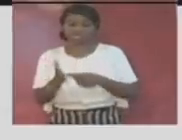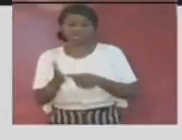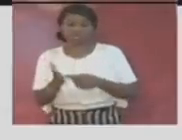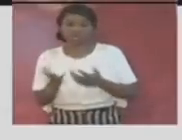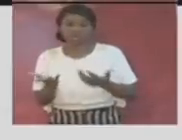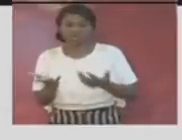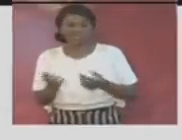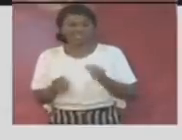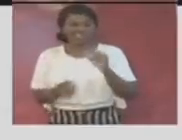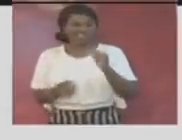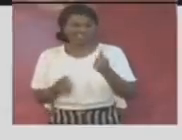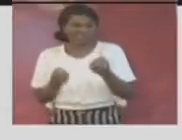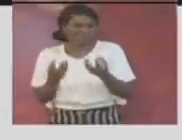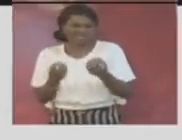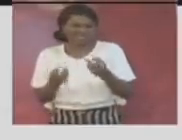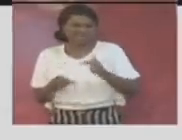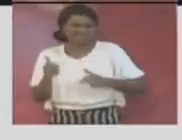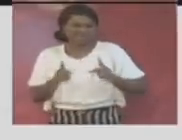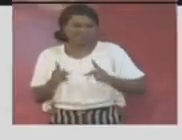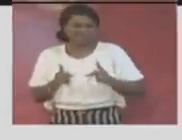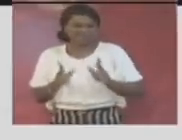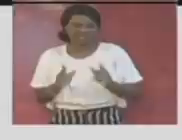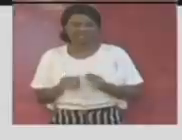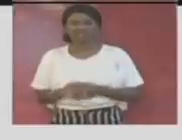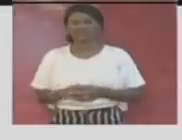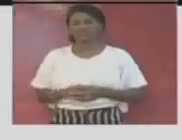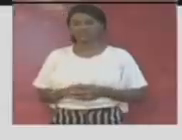very limited occurrence. And again, we'd like to